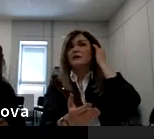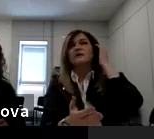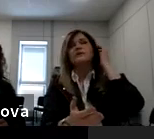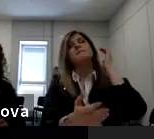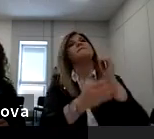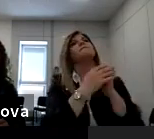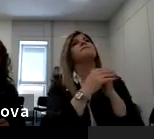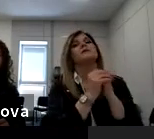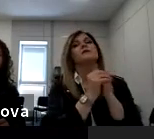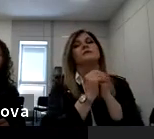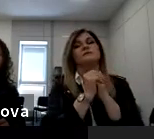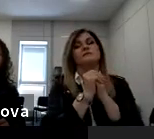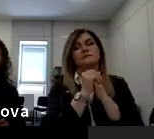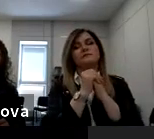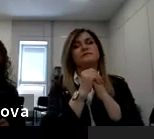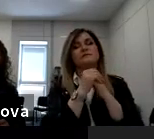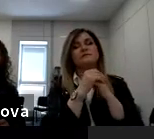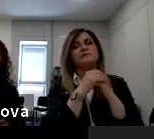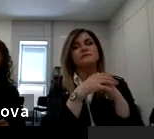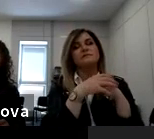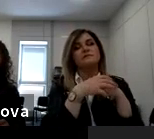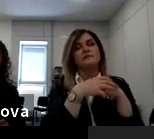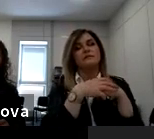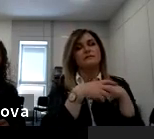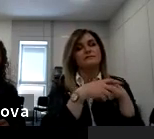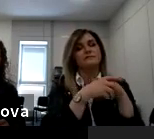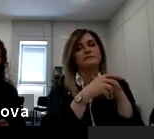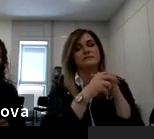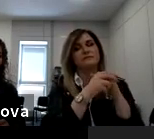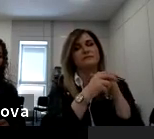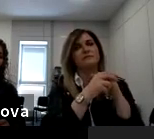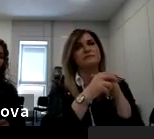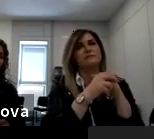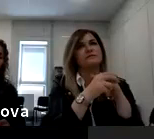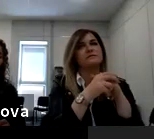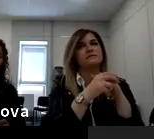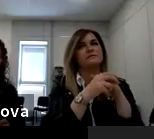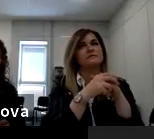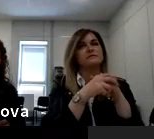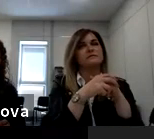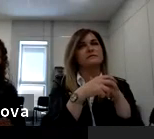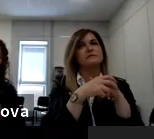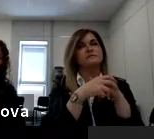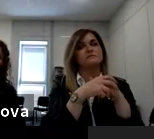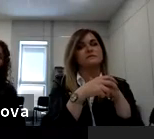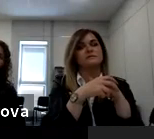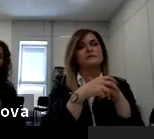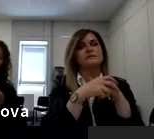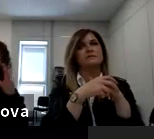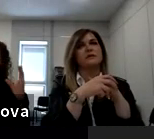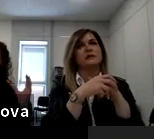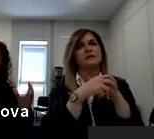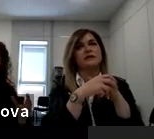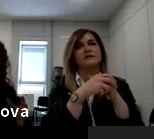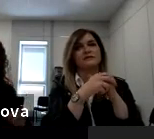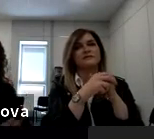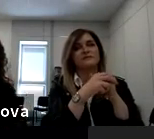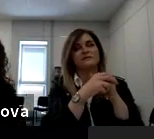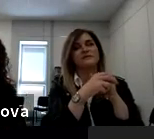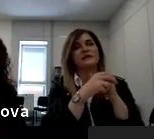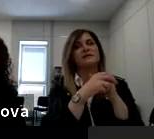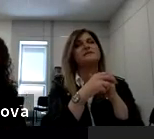different point of view, from the far point of view, you can see the